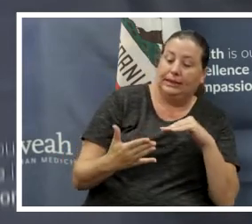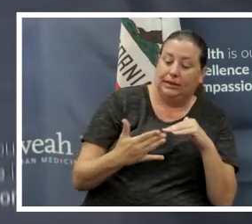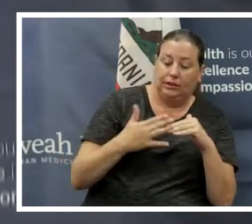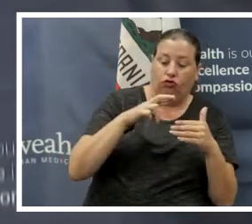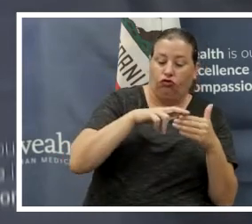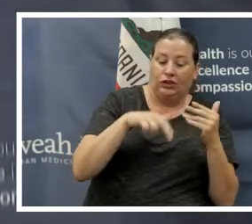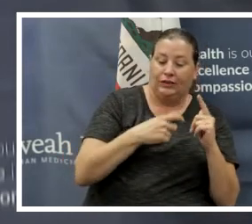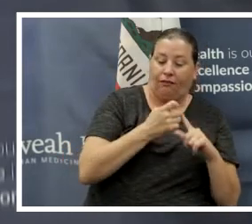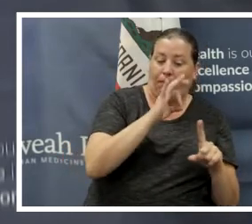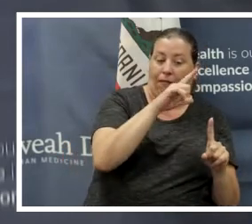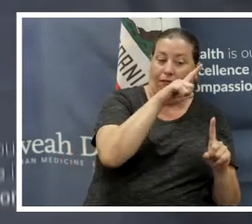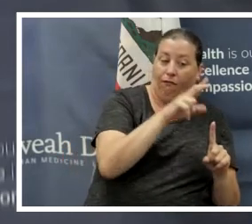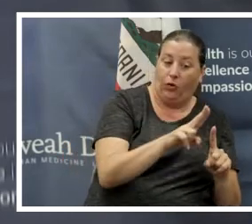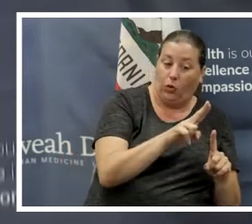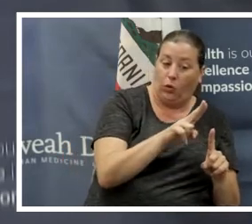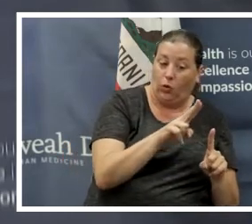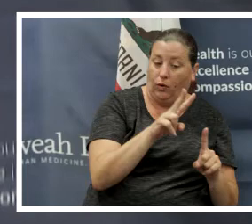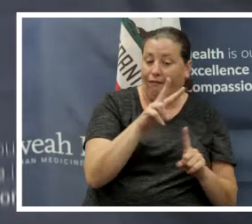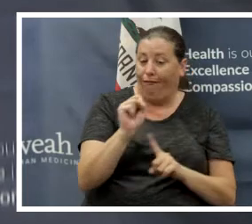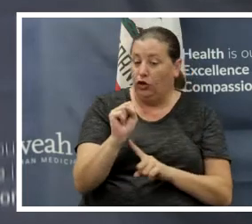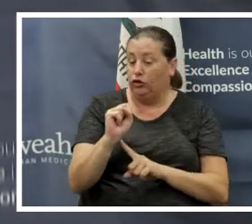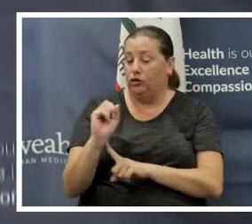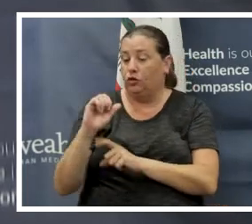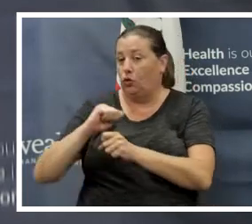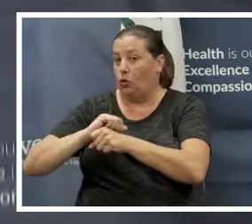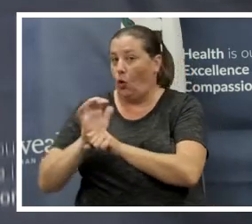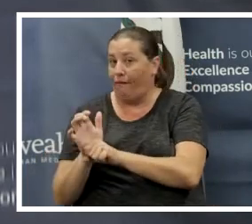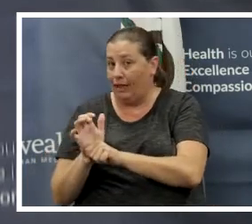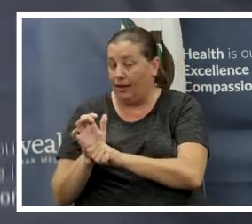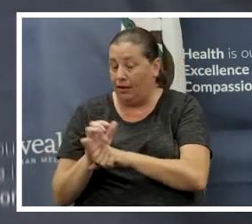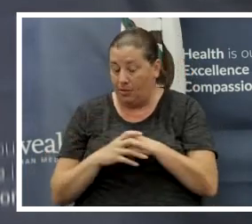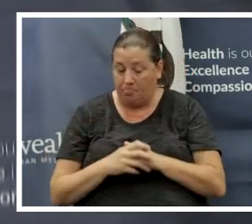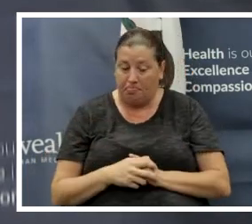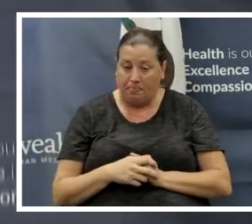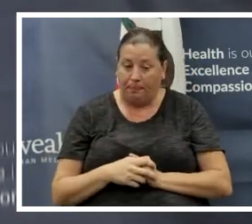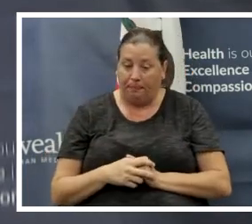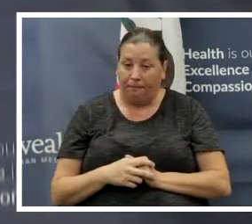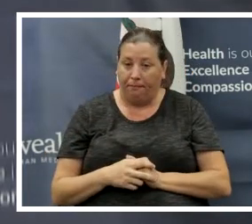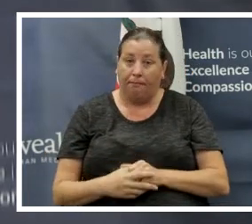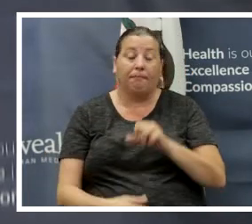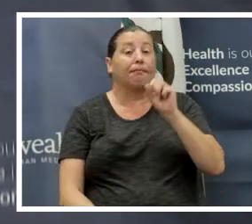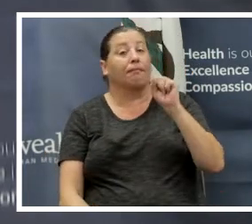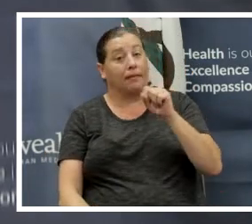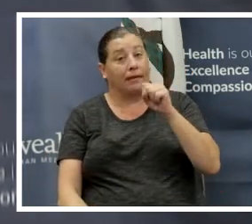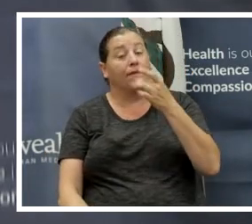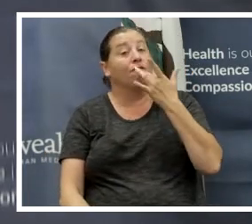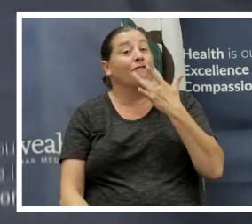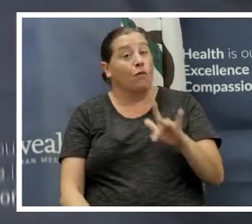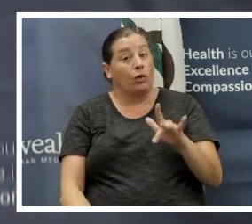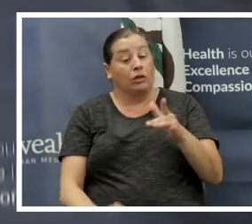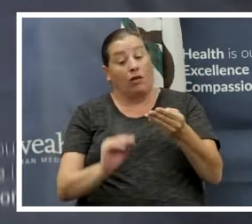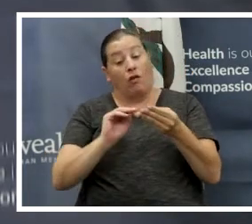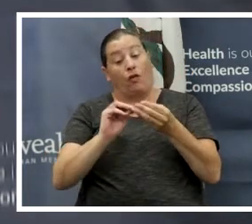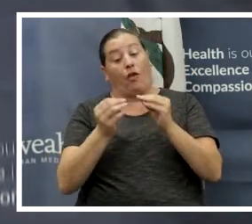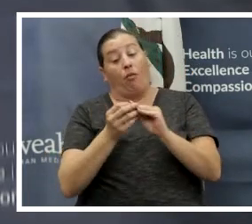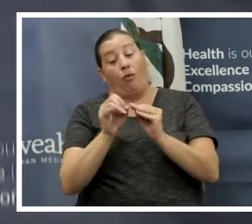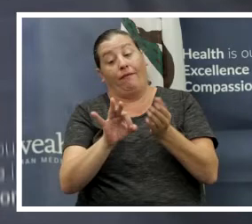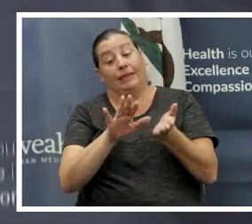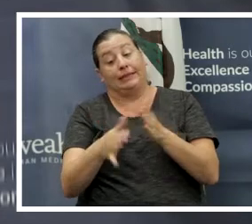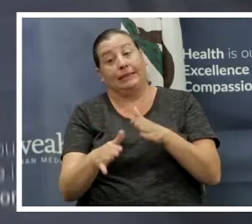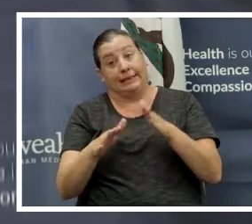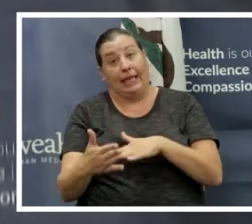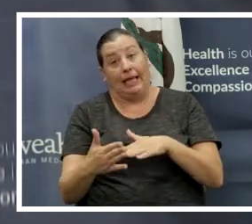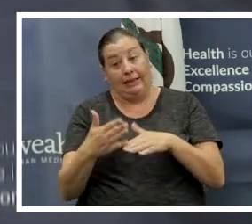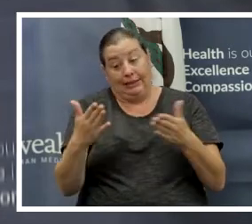COVID? Yeah, so fortunately, the number of deaths that are being reported by the county, for